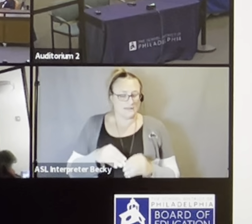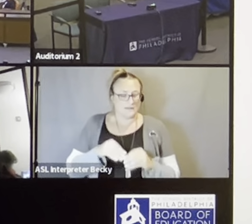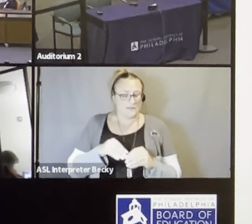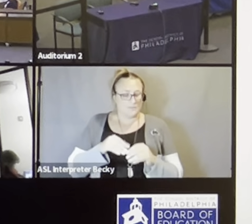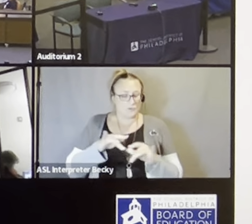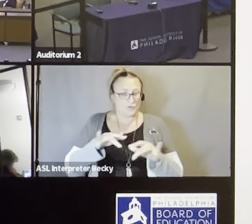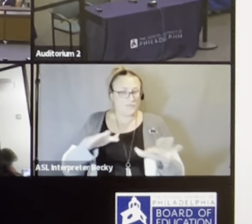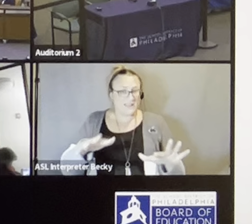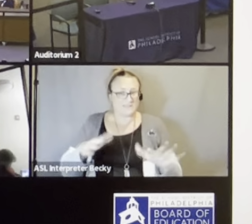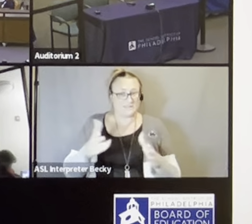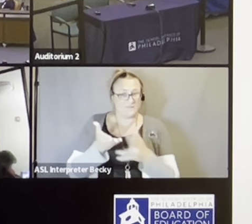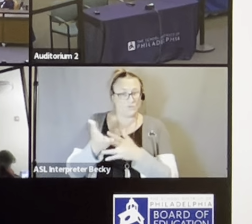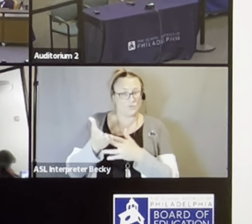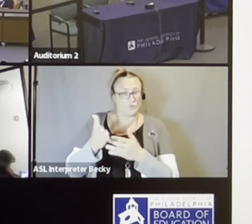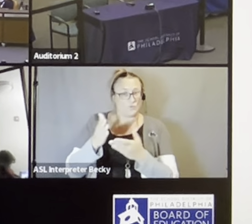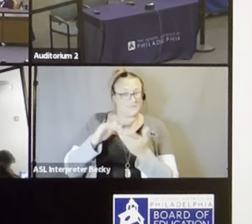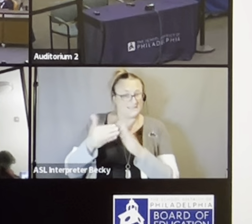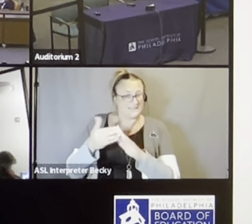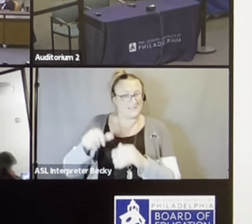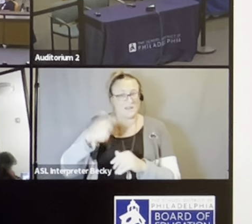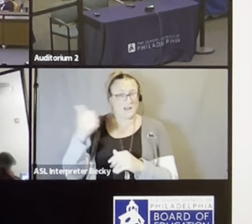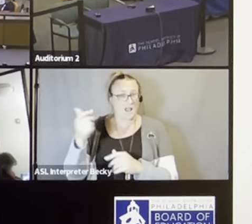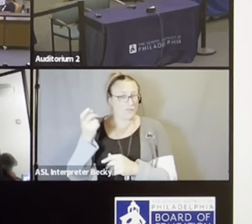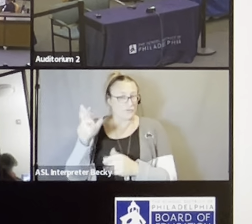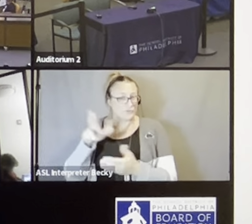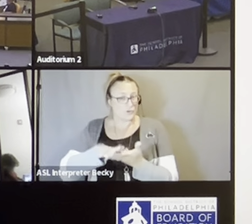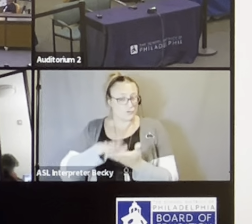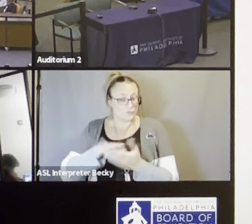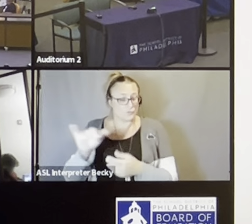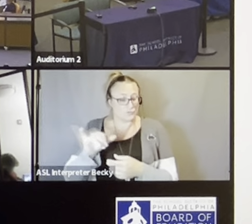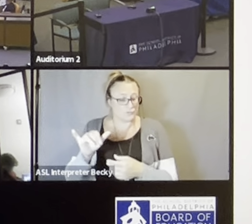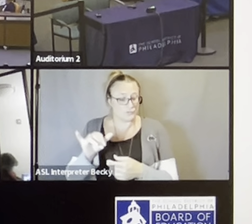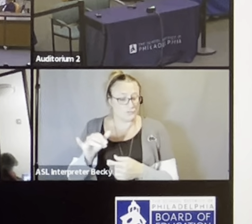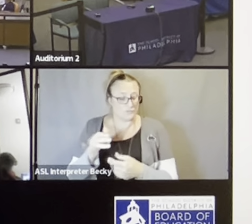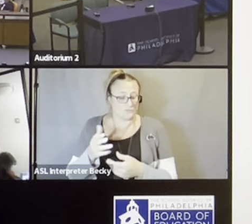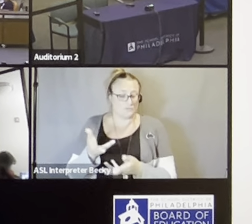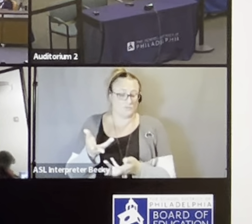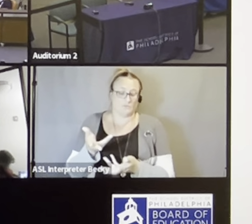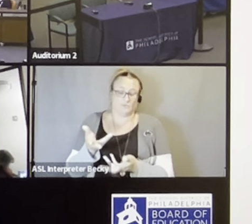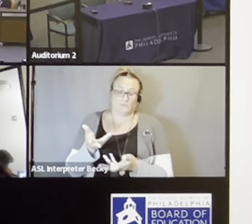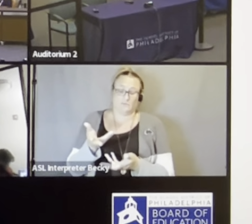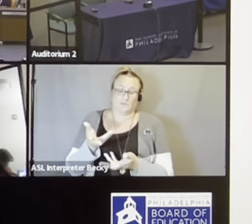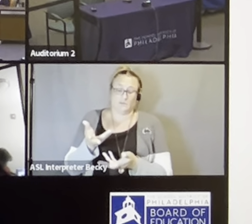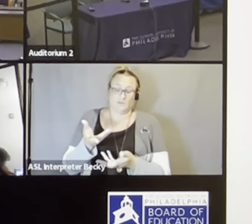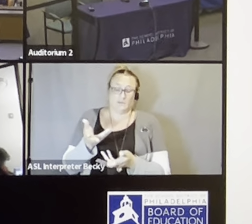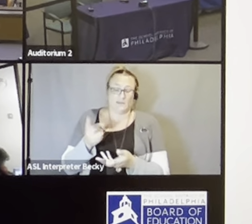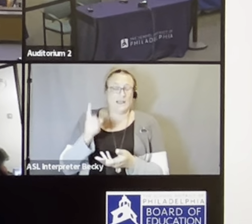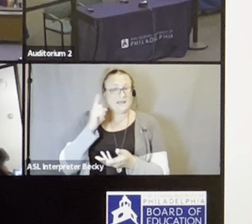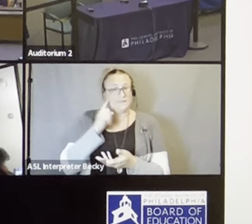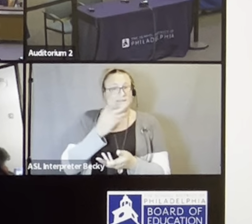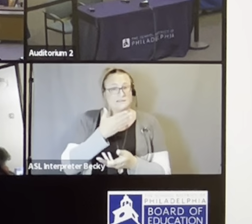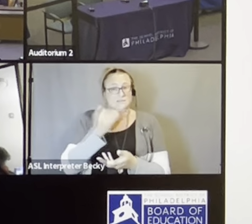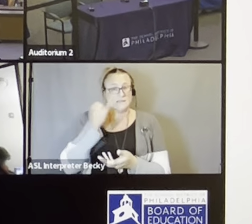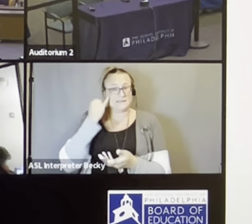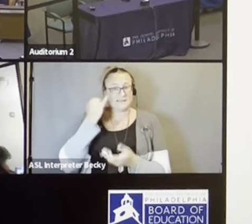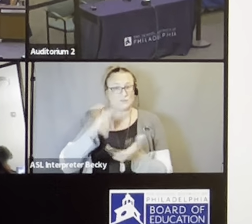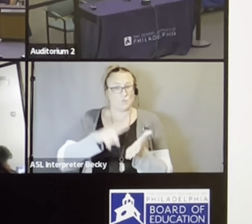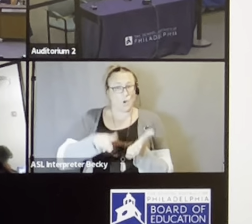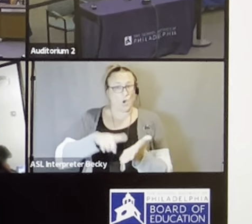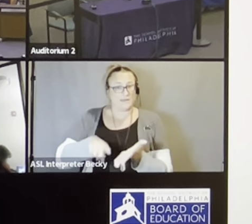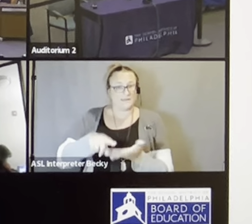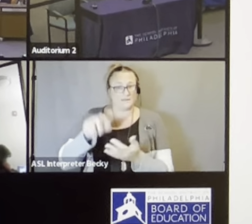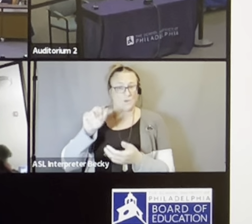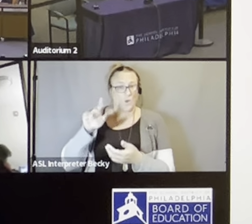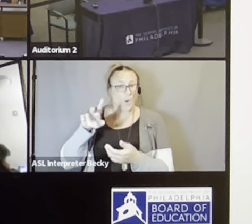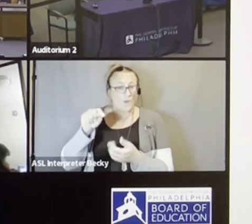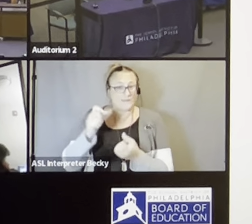the city and other charter schools? And is this going to now, you know, I do think it's a best practice to audit everything that we do.